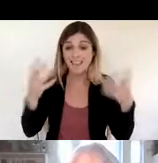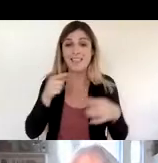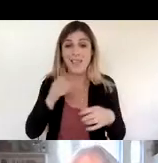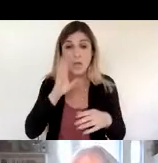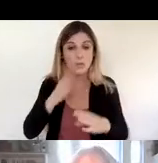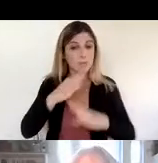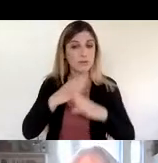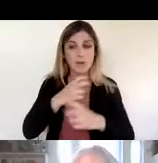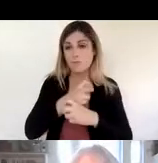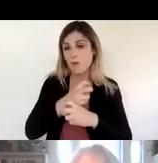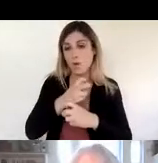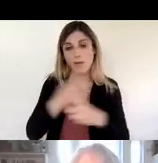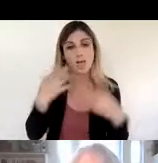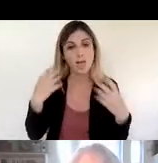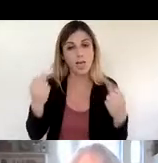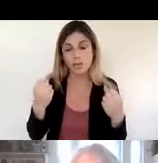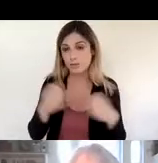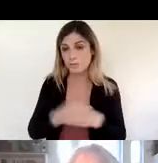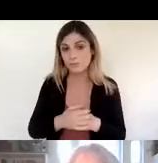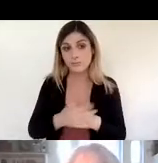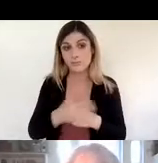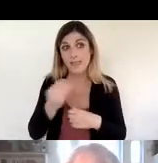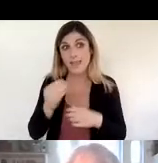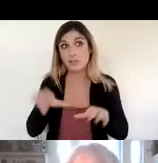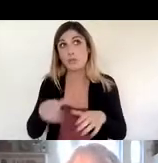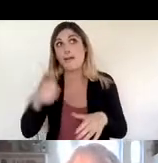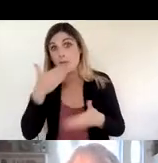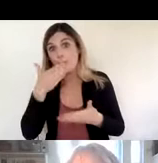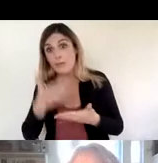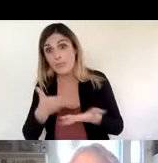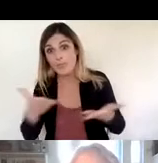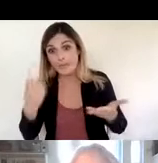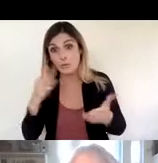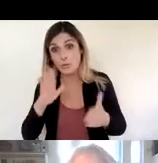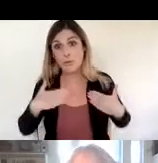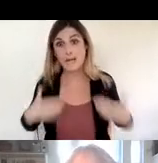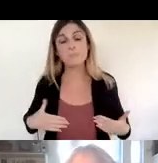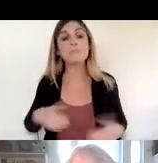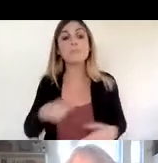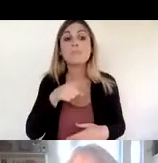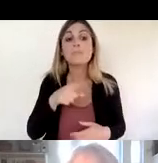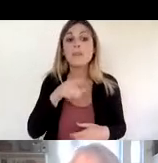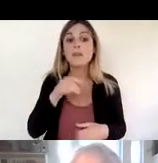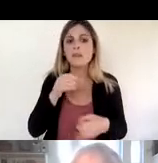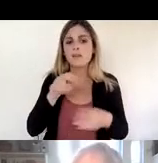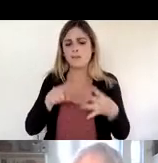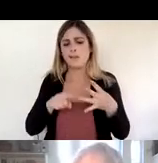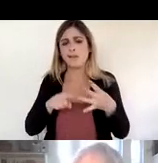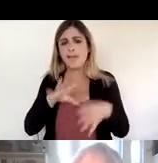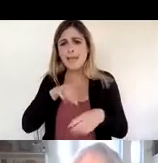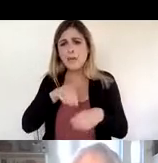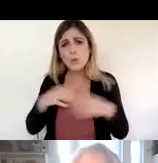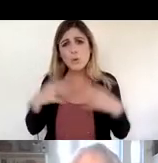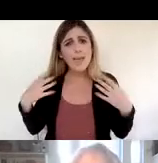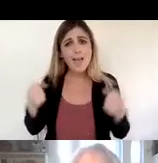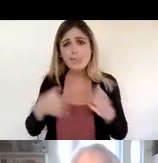kinds of other good things that fruits and vegetables do. Include healthy fats in your diet. Don't fear fat. You don't have to eat a high fat